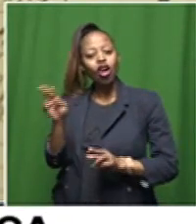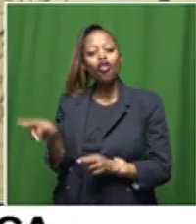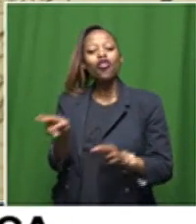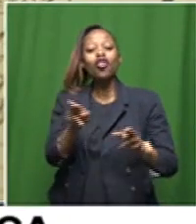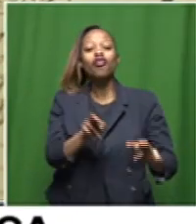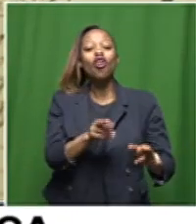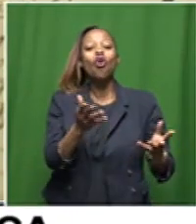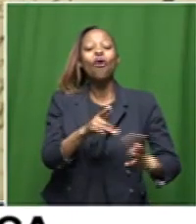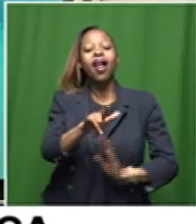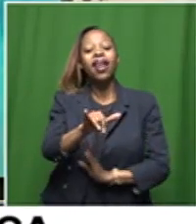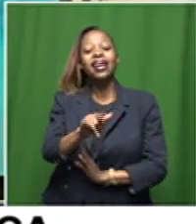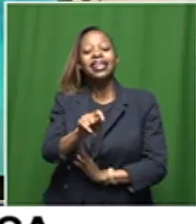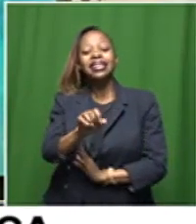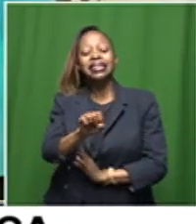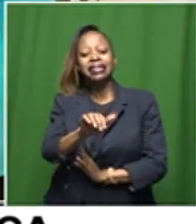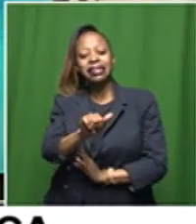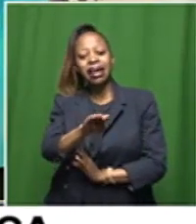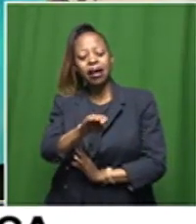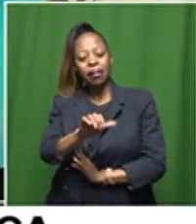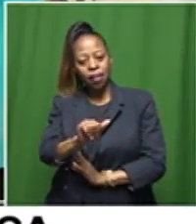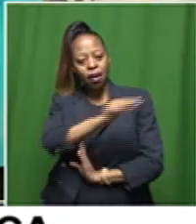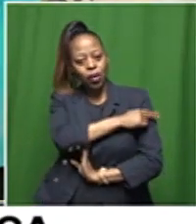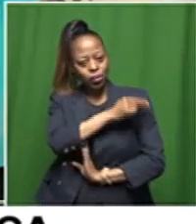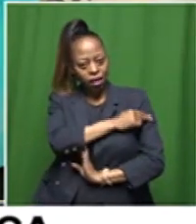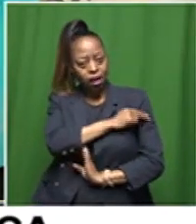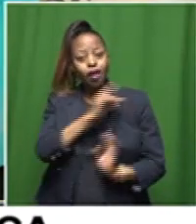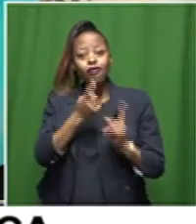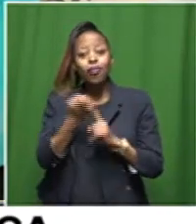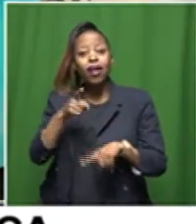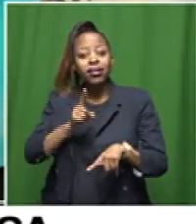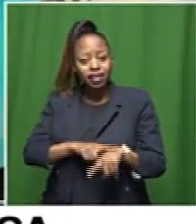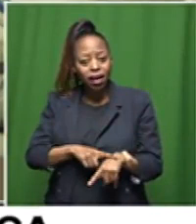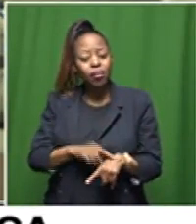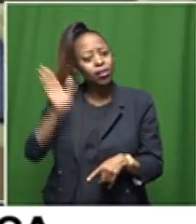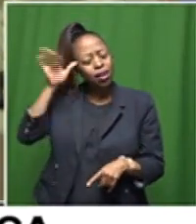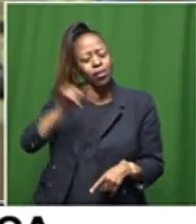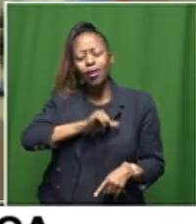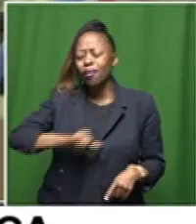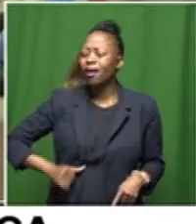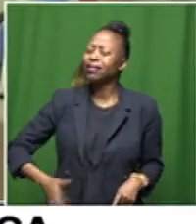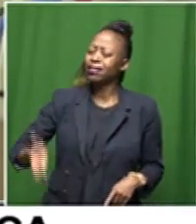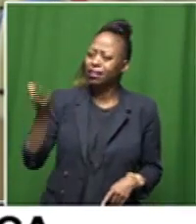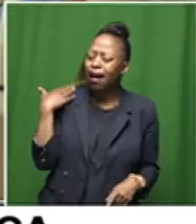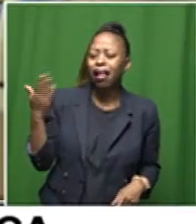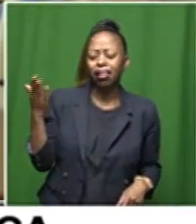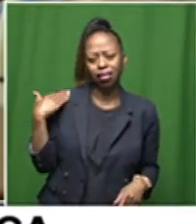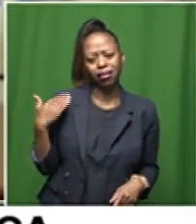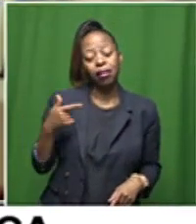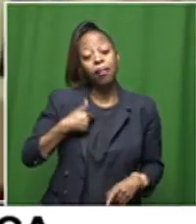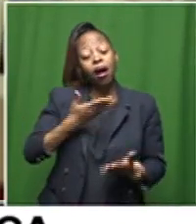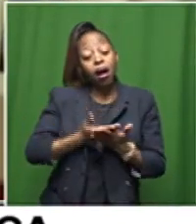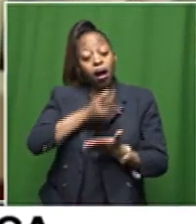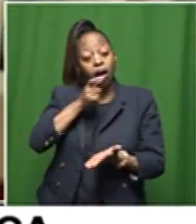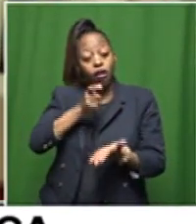referred to Letaba Hospital. And since that time, he would have been operated long time ago. I can guarantee